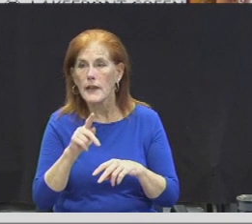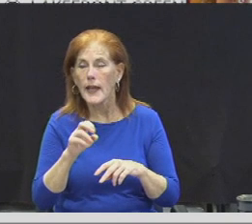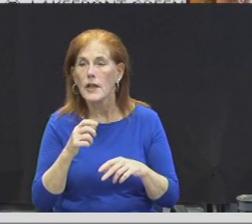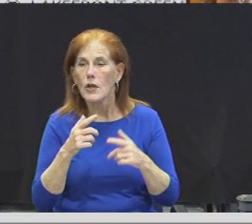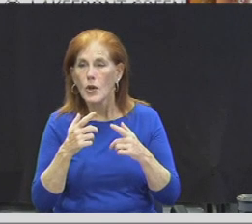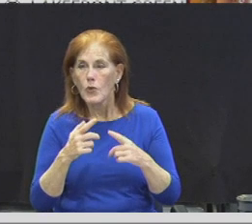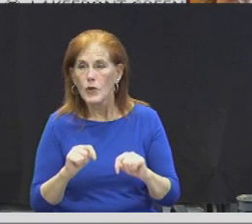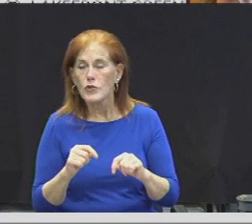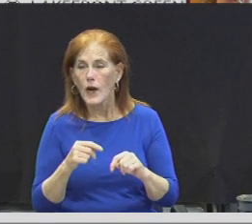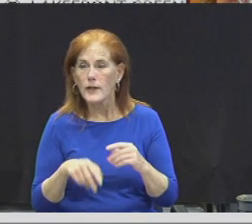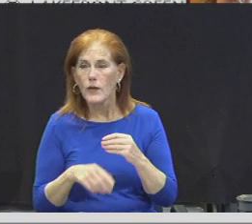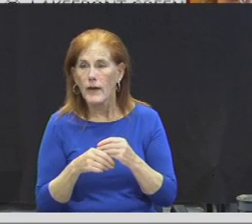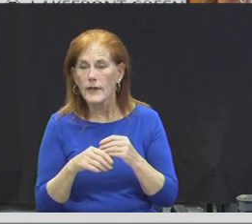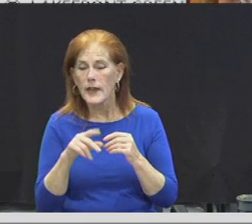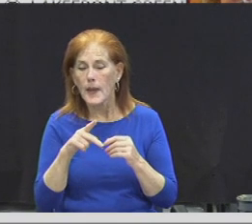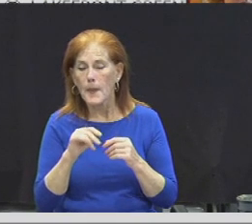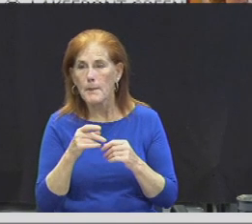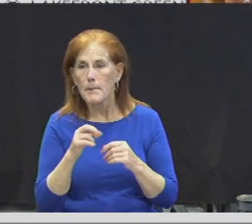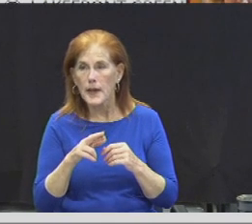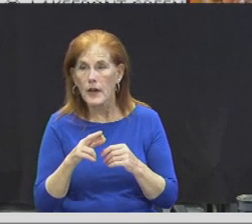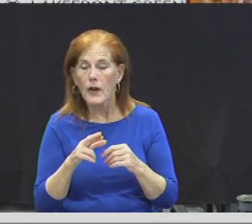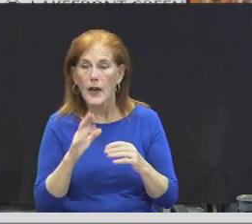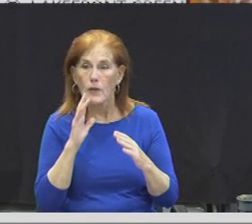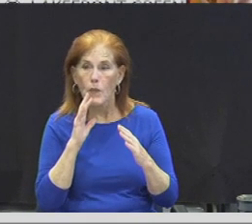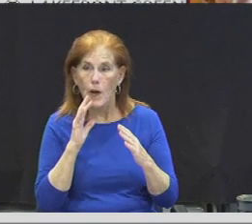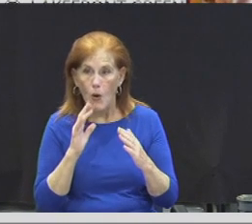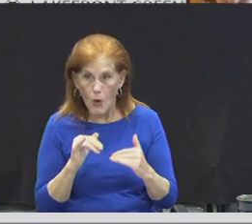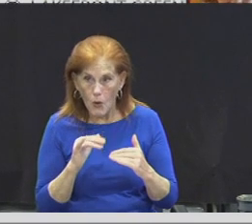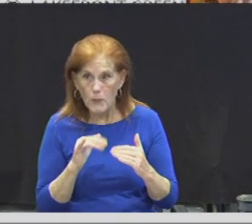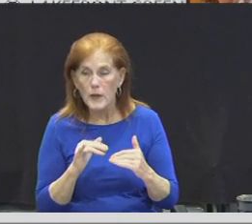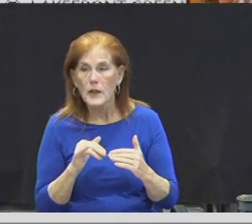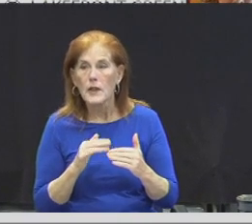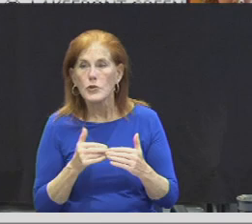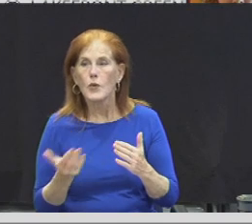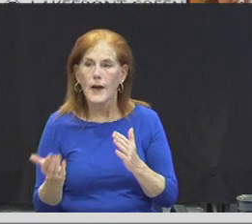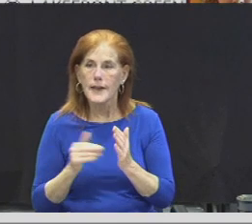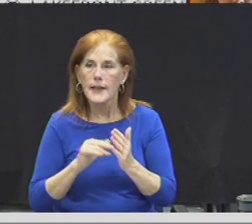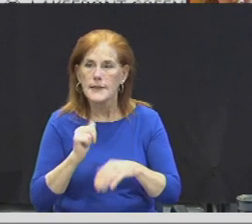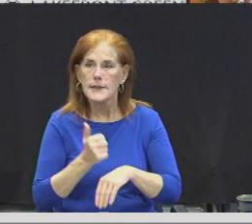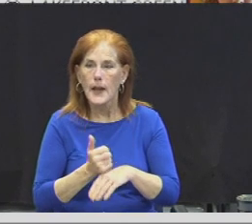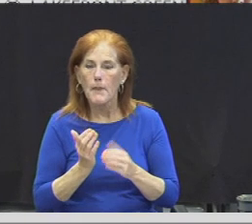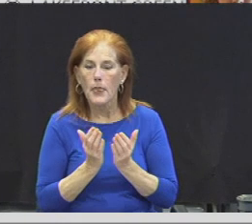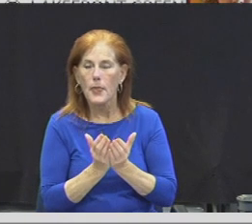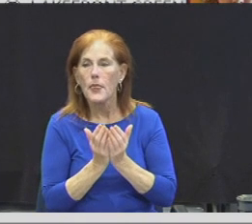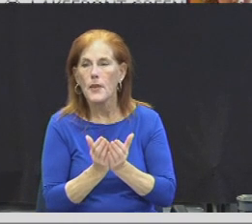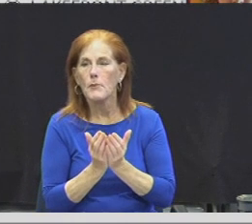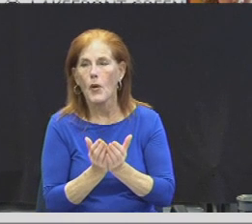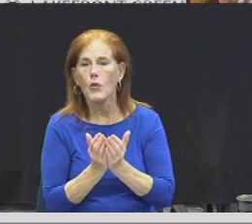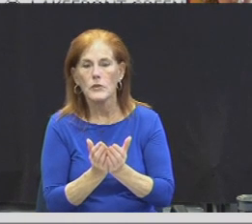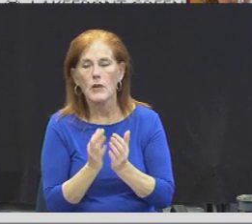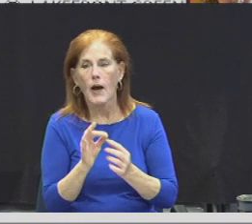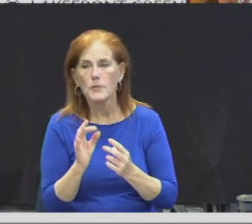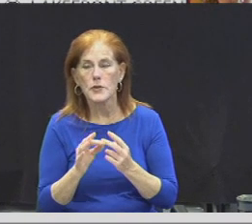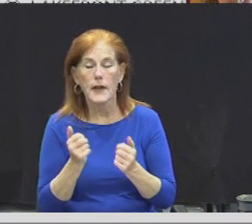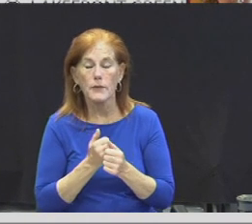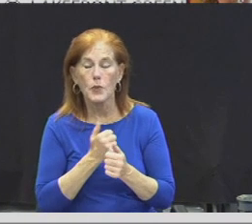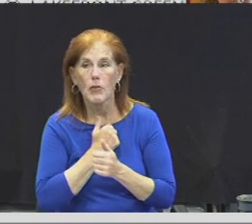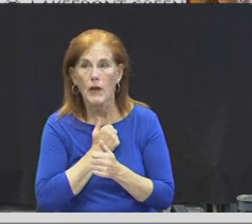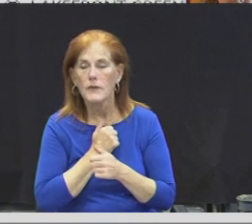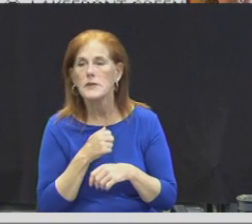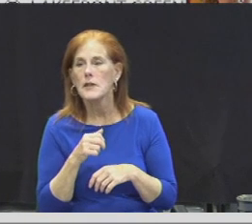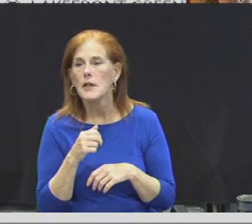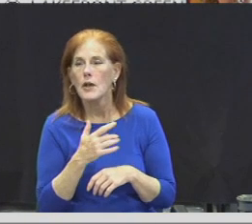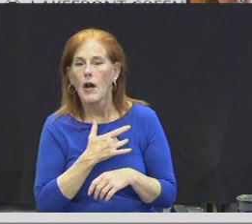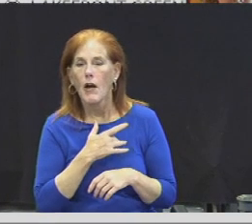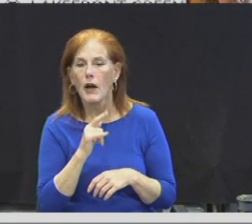back, hopefully the boat operations that everyone knows and loves in Heartland of America Lake. And then there's a